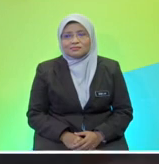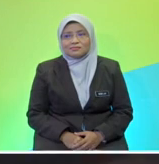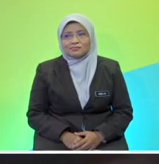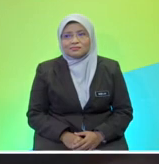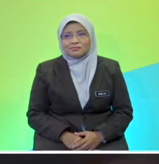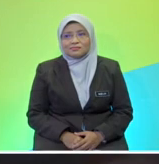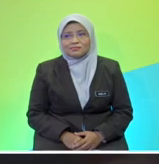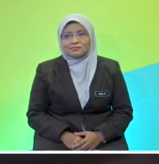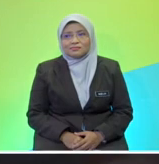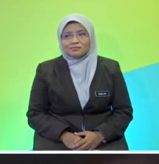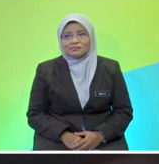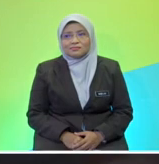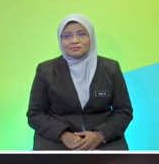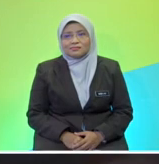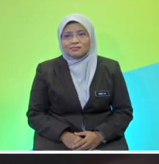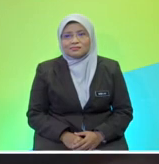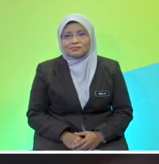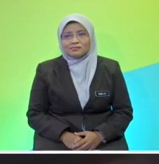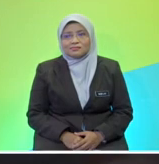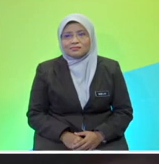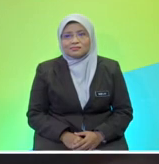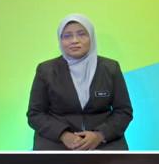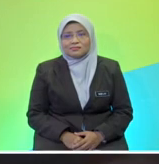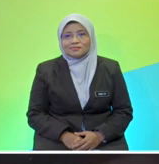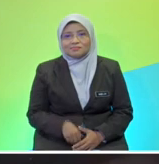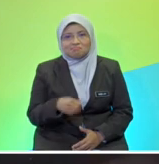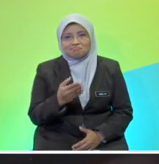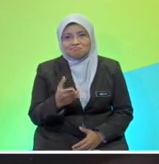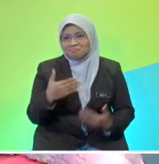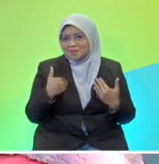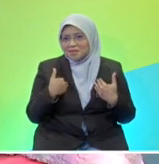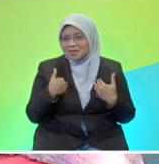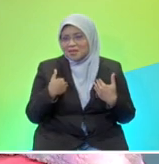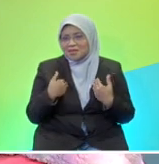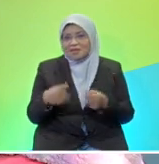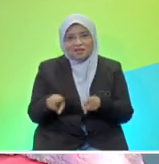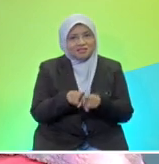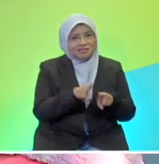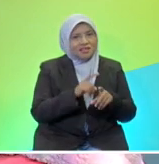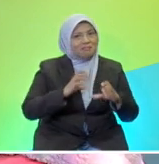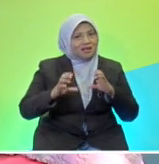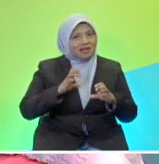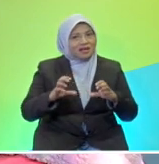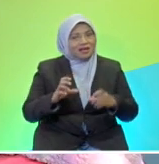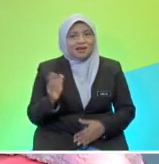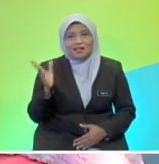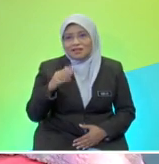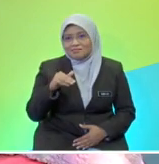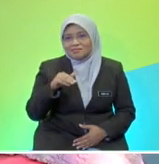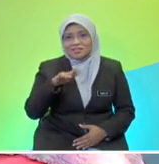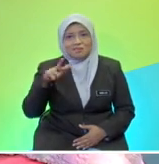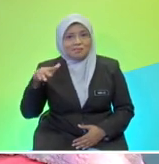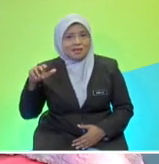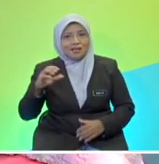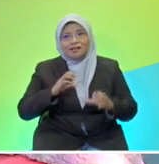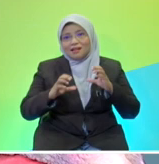open mine as well. Good. My doors as well. We have the same kind of car. Yes. Okay, let's spell car. How do we spell car? How do we spell